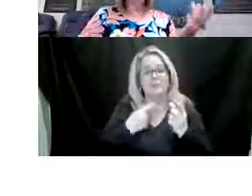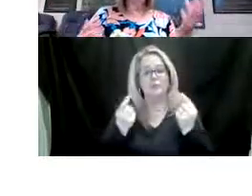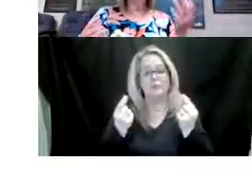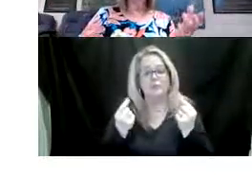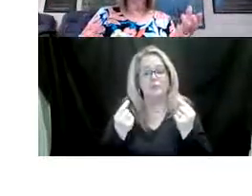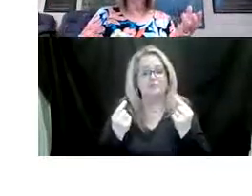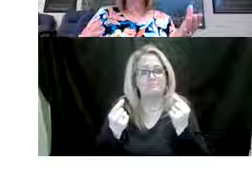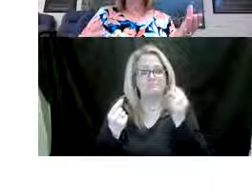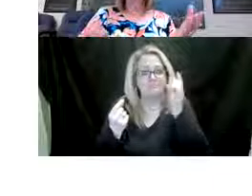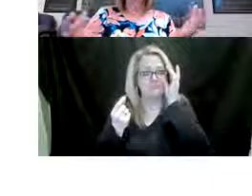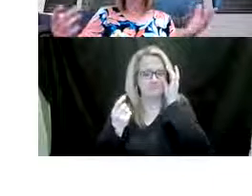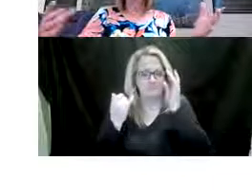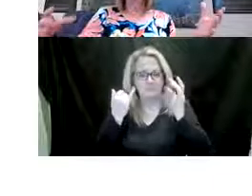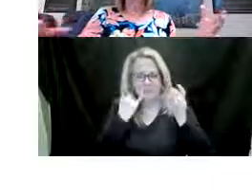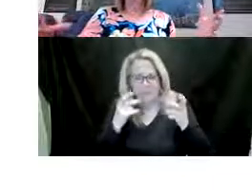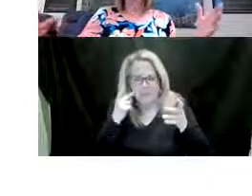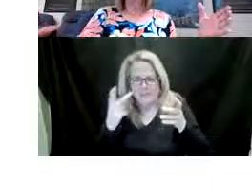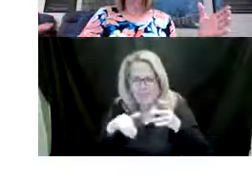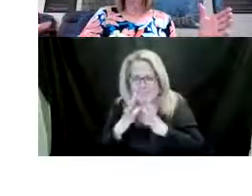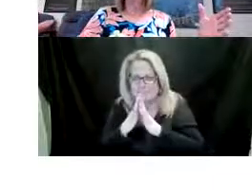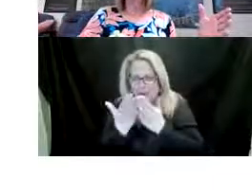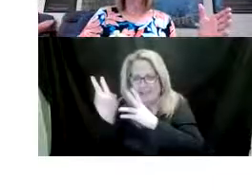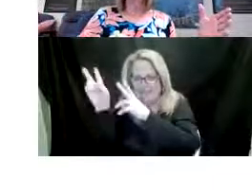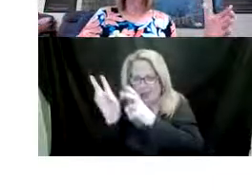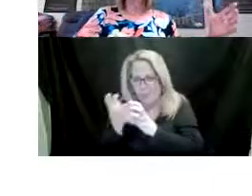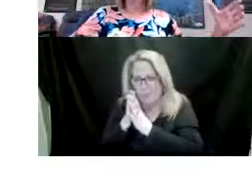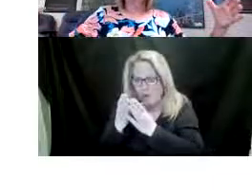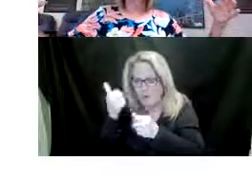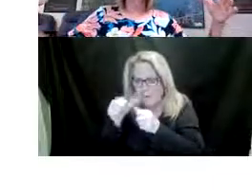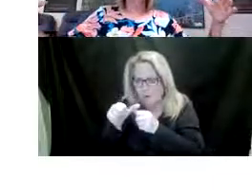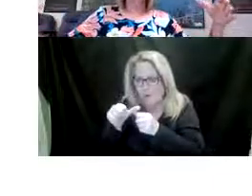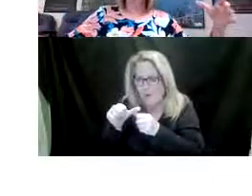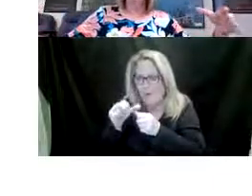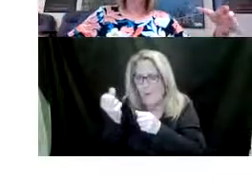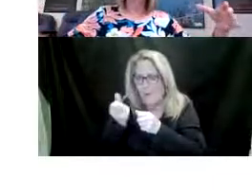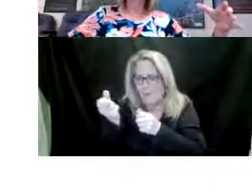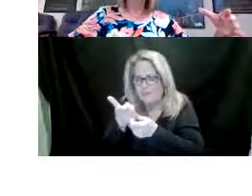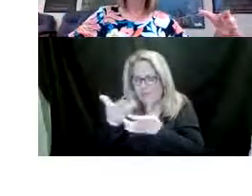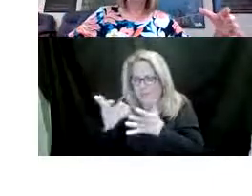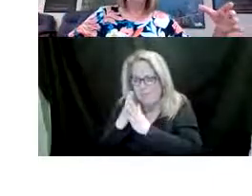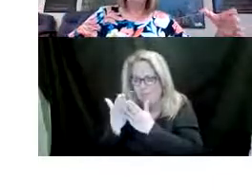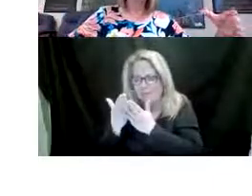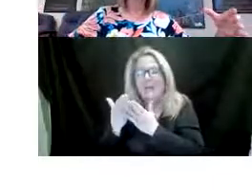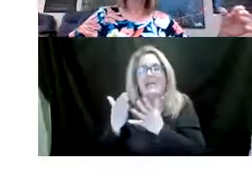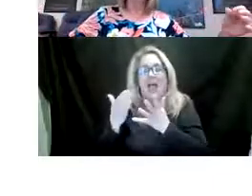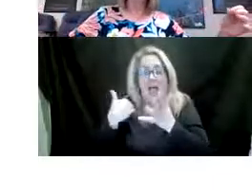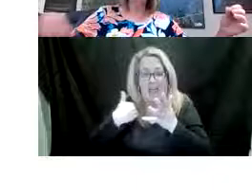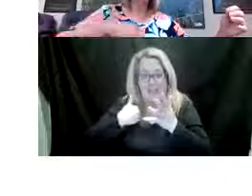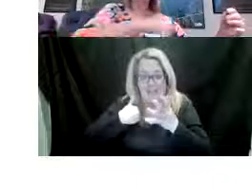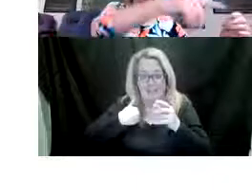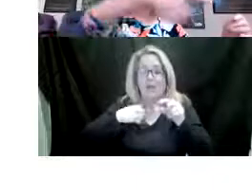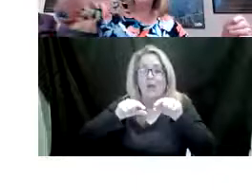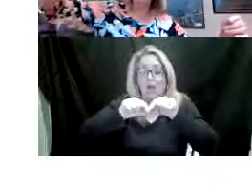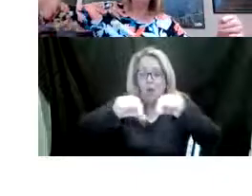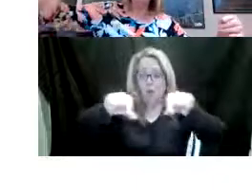look in the Hold Everything booklet, if you're interested after I talk about this, I had a hula hoop hanger. So it's actually